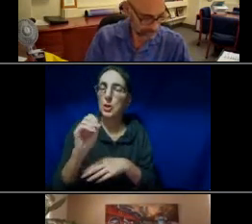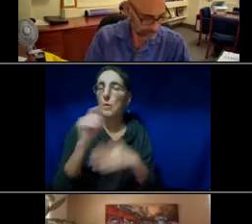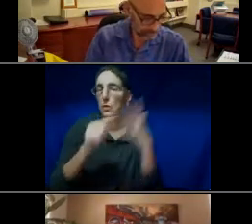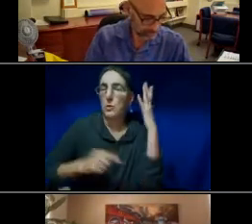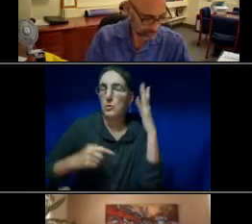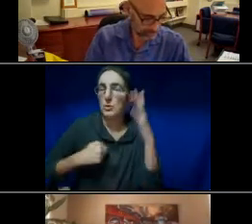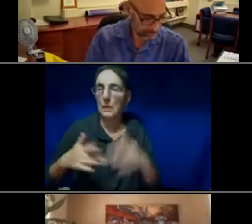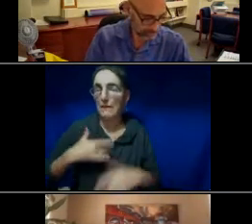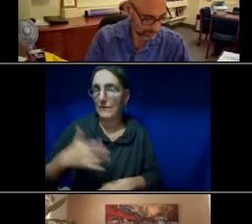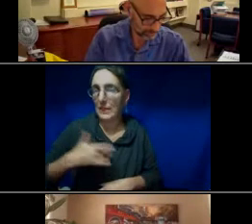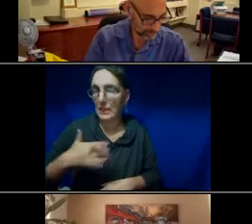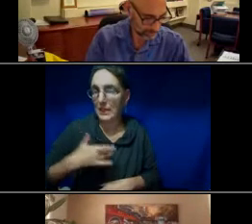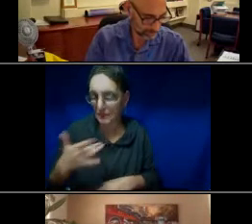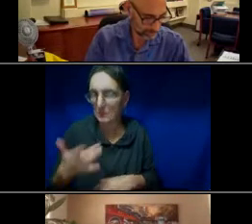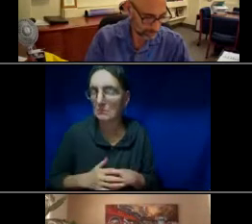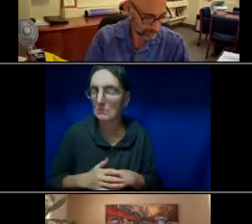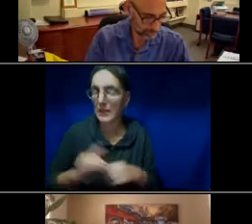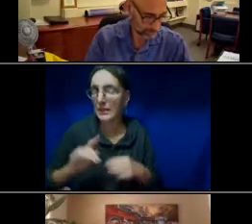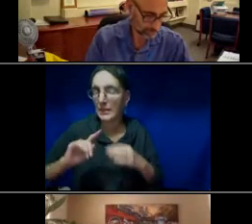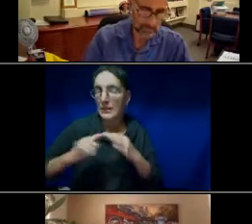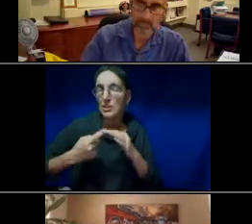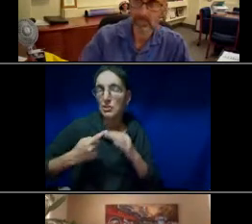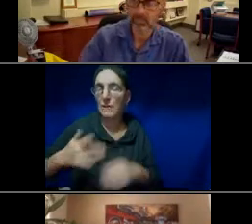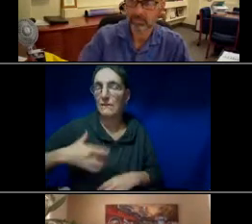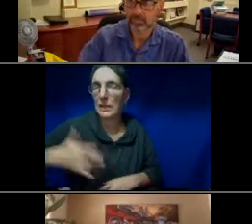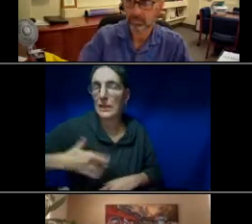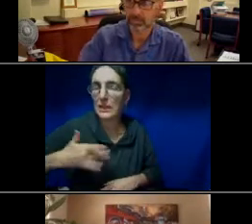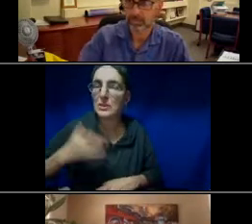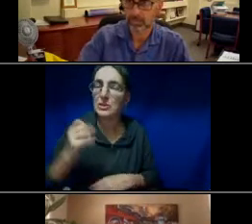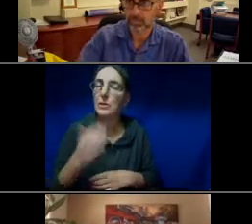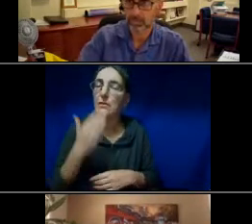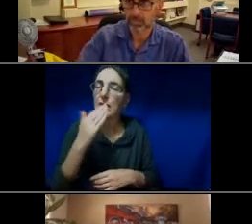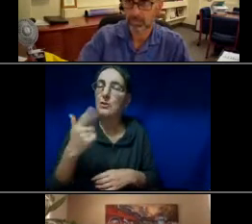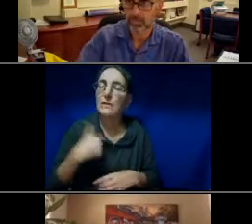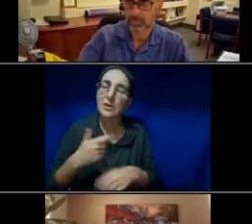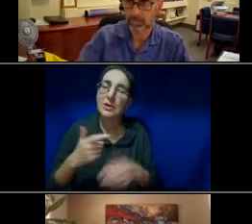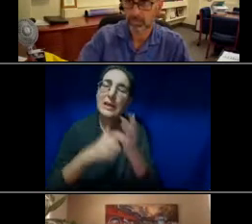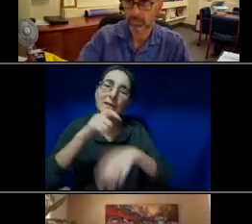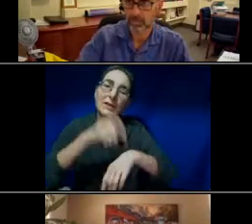initial line of thought. Thank you for taking the time to listen to